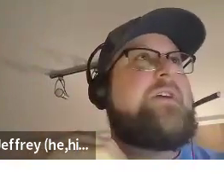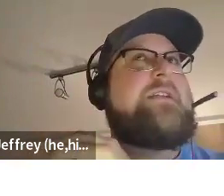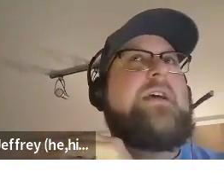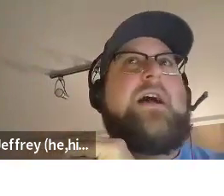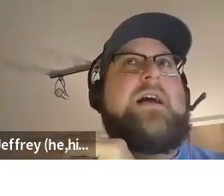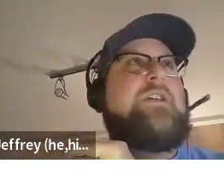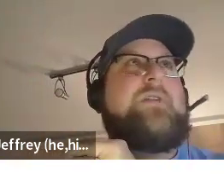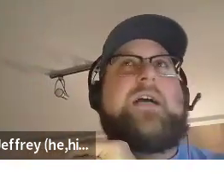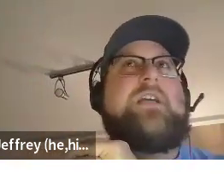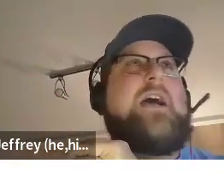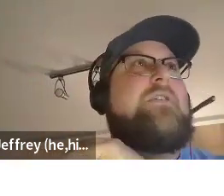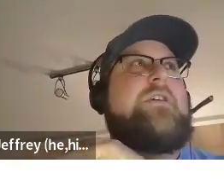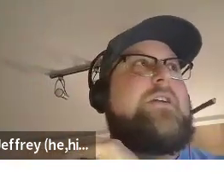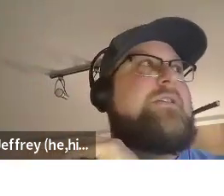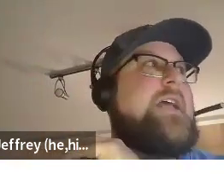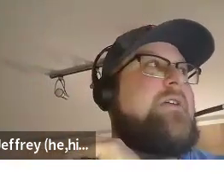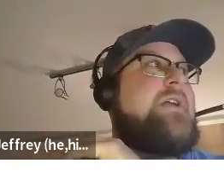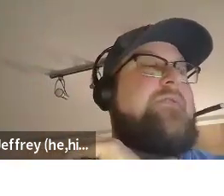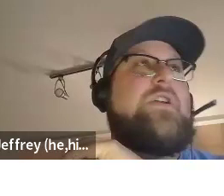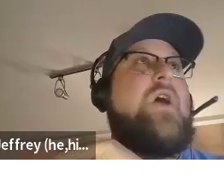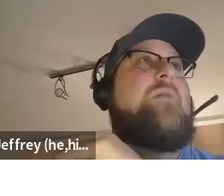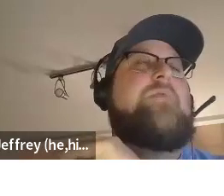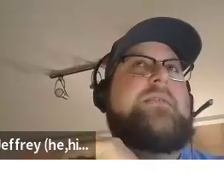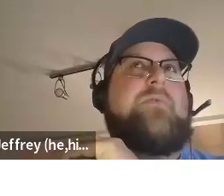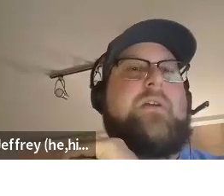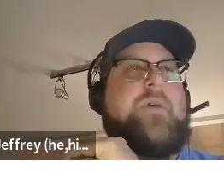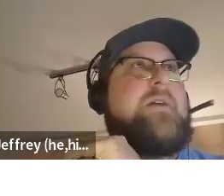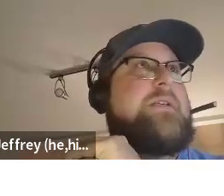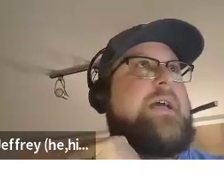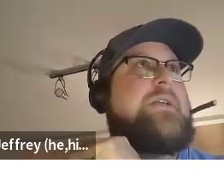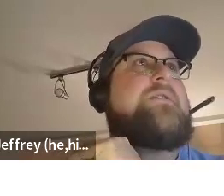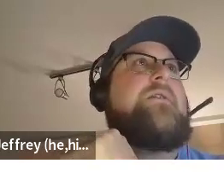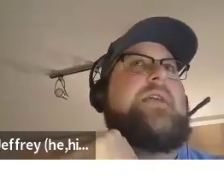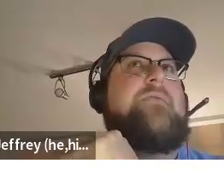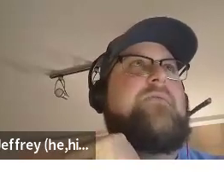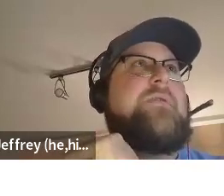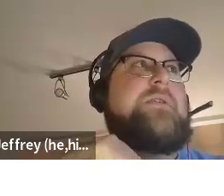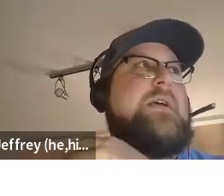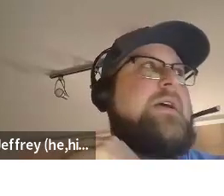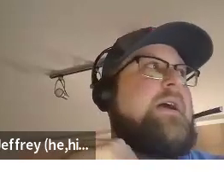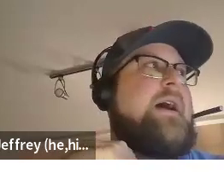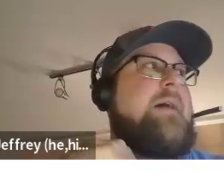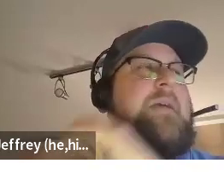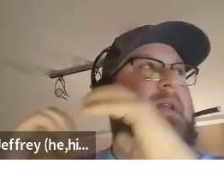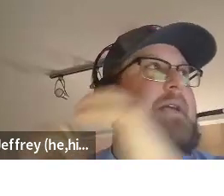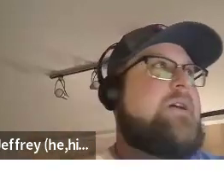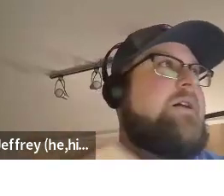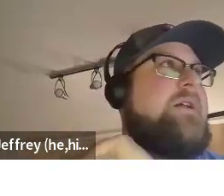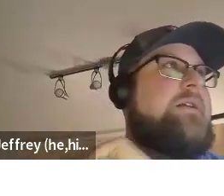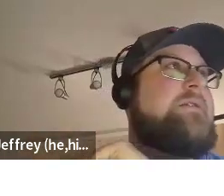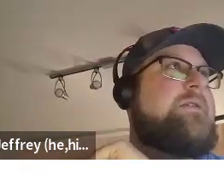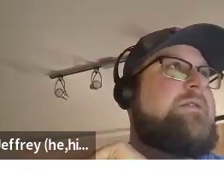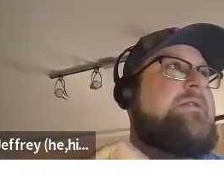all different. I don't actually have a good understanding or even know a price point of where this kind of starts at for folks. Maybe